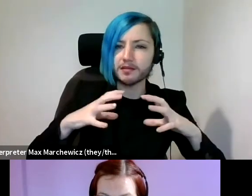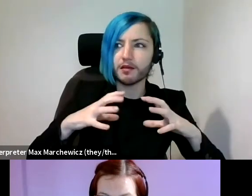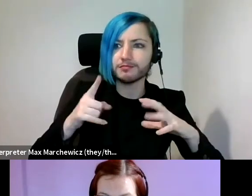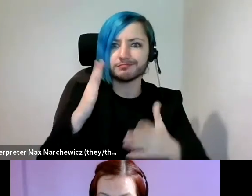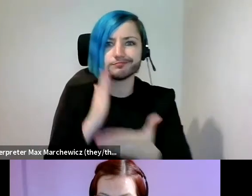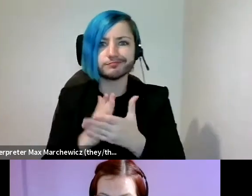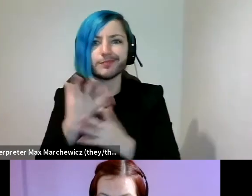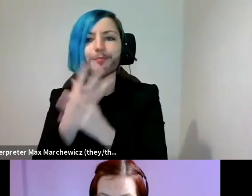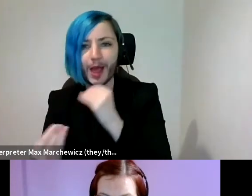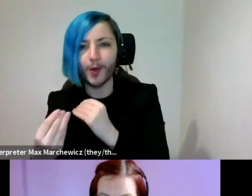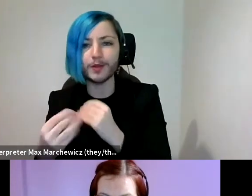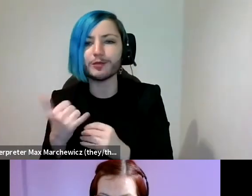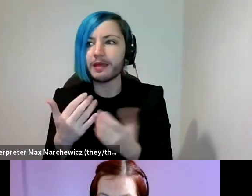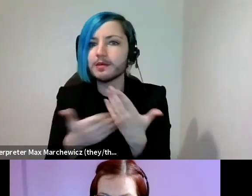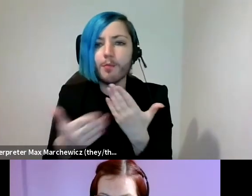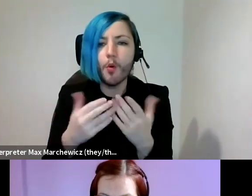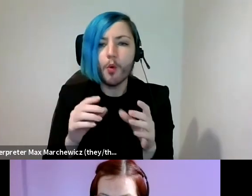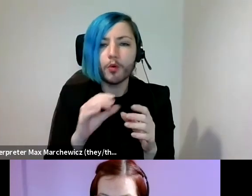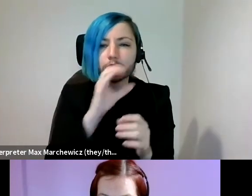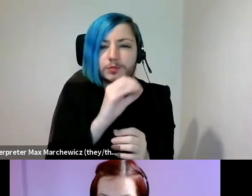more small black holes out there